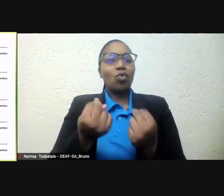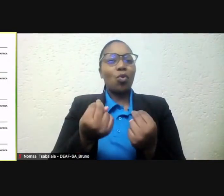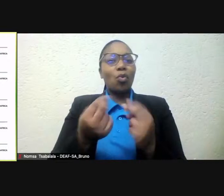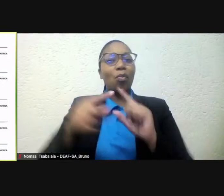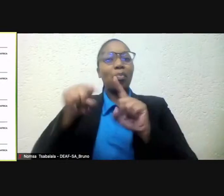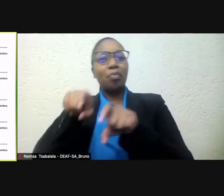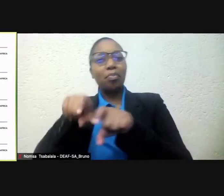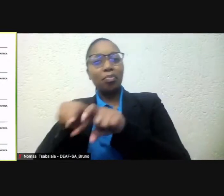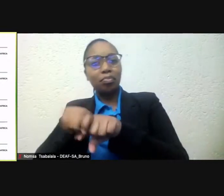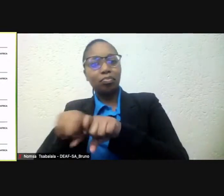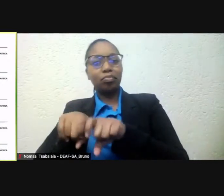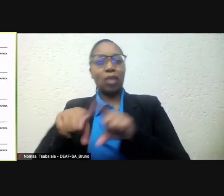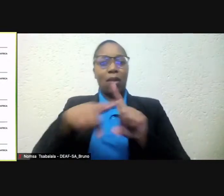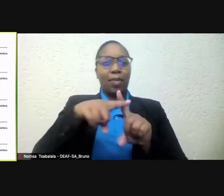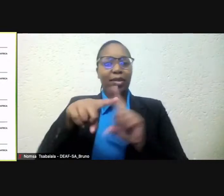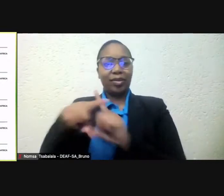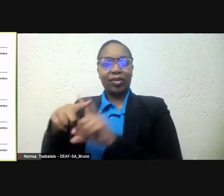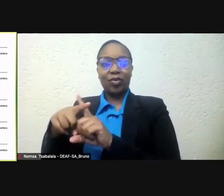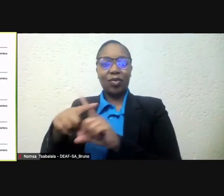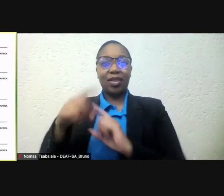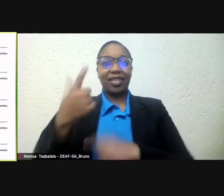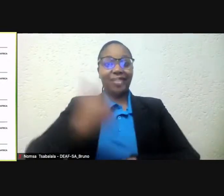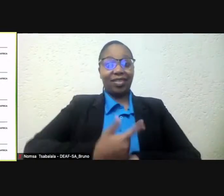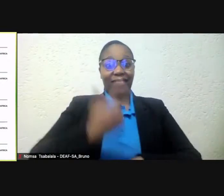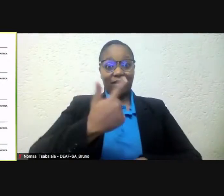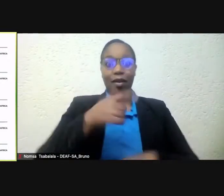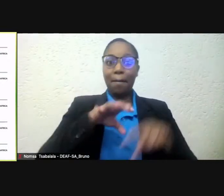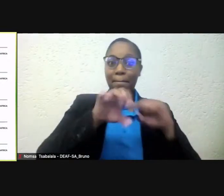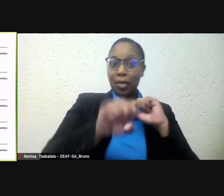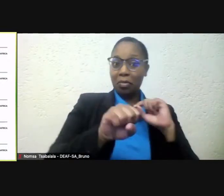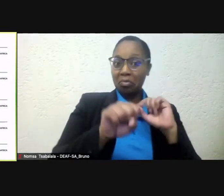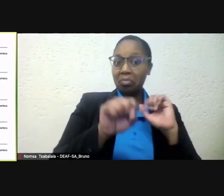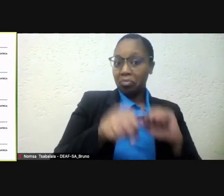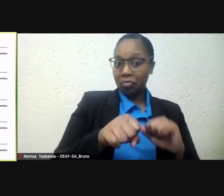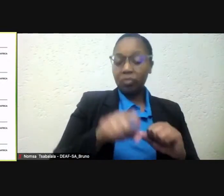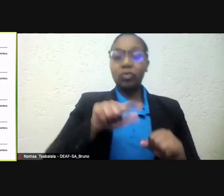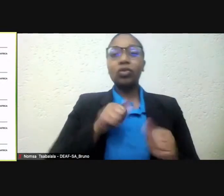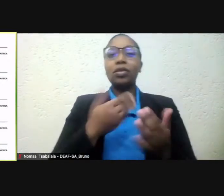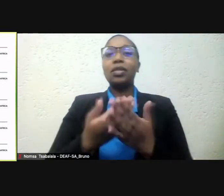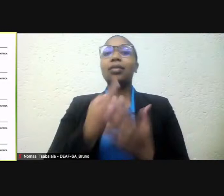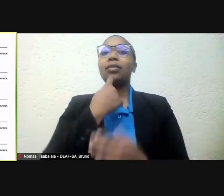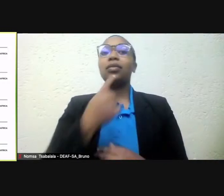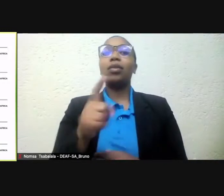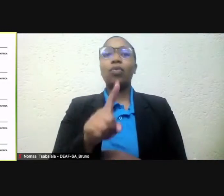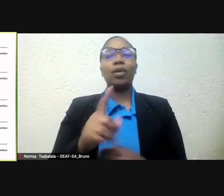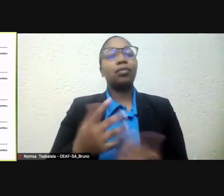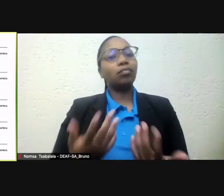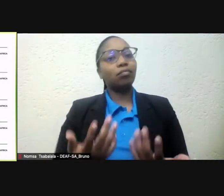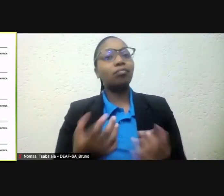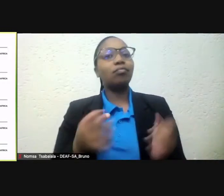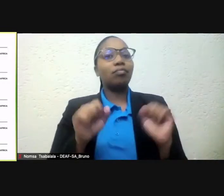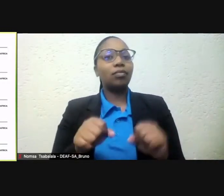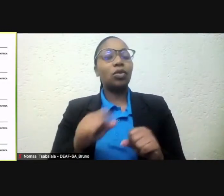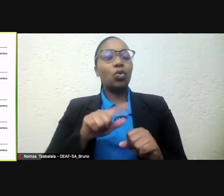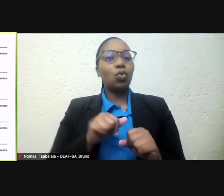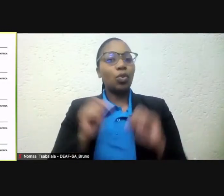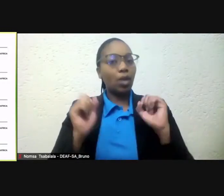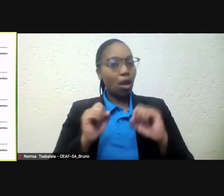days. What we can say is that we actually were alerted, as I've